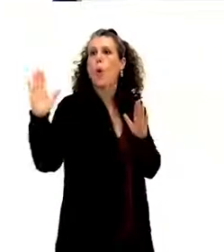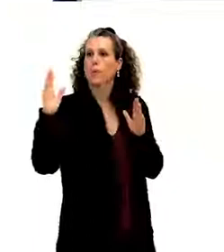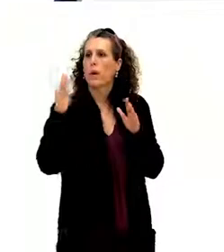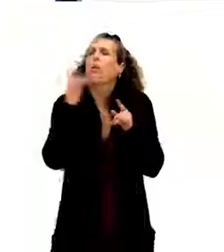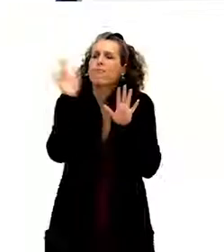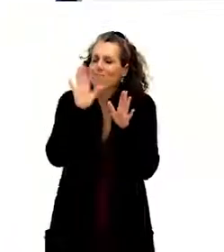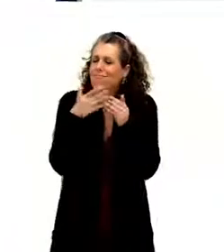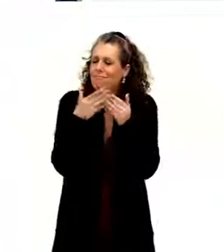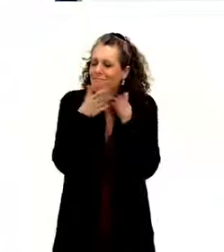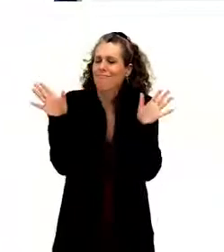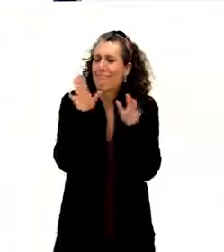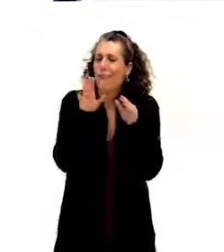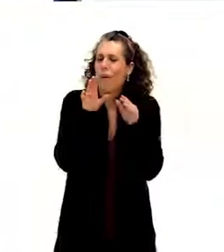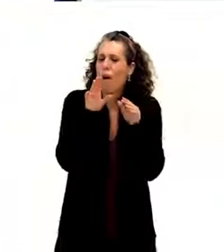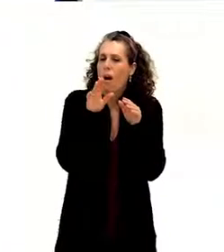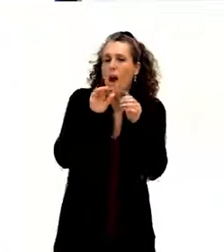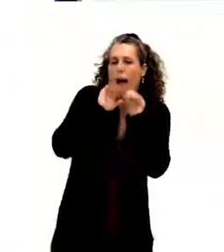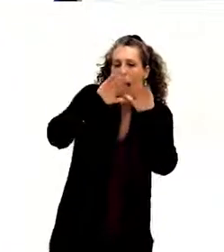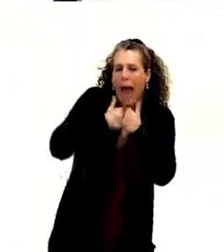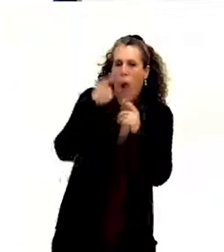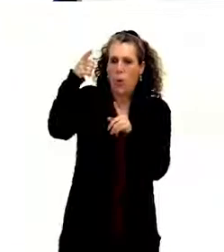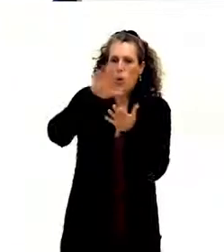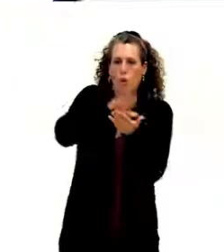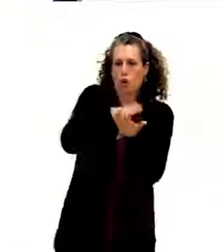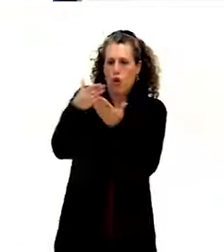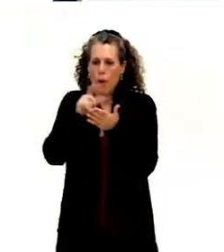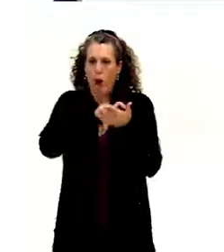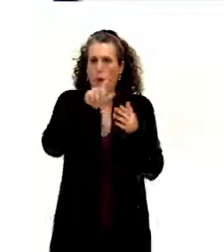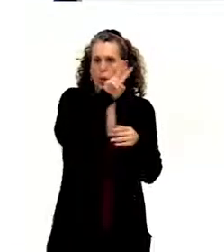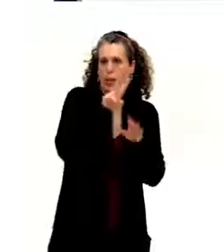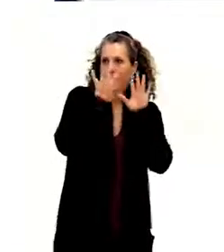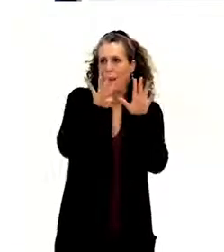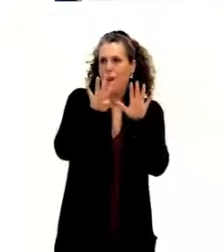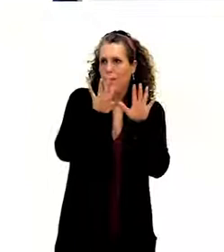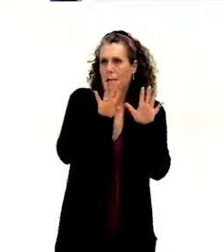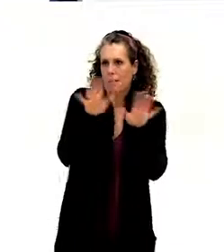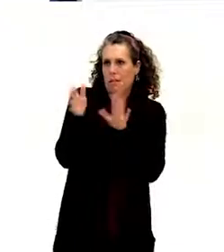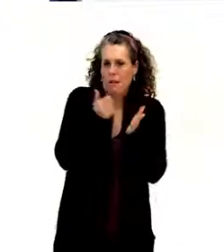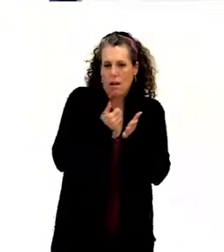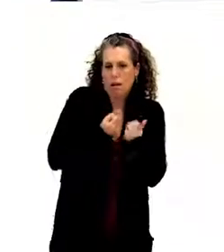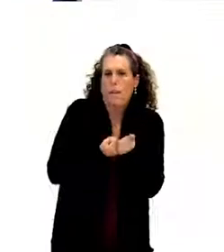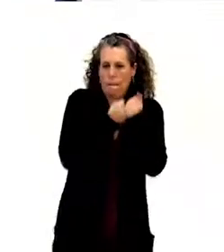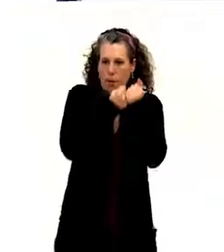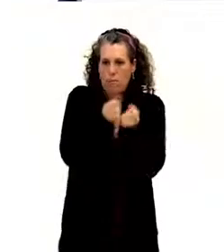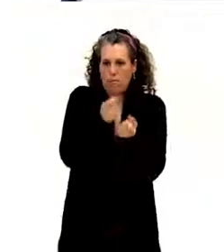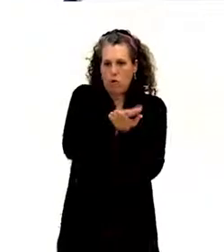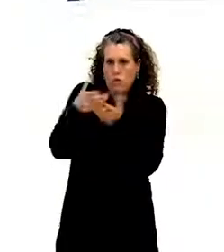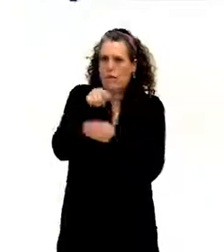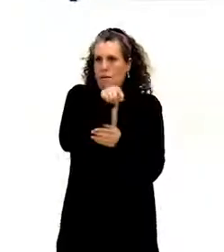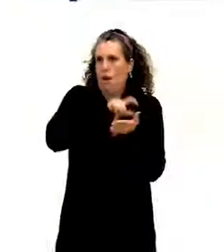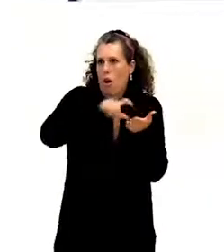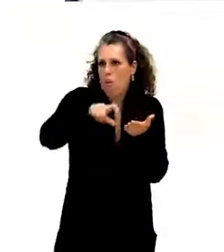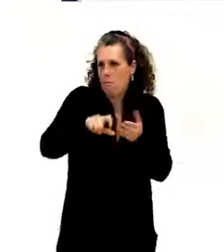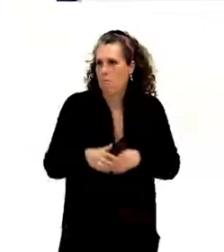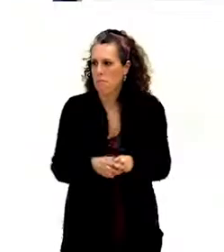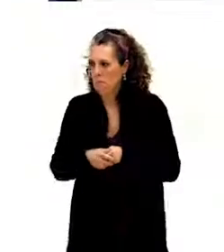Article 9 interpretation into public procurement. Through inherent flexibility in the